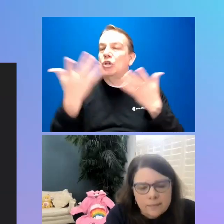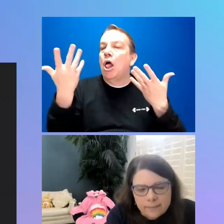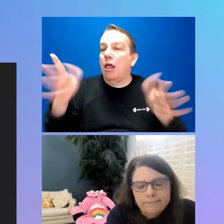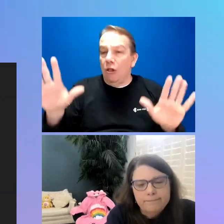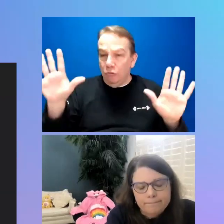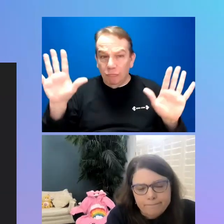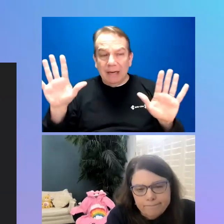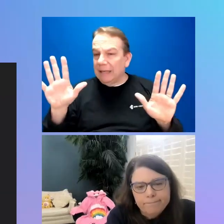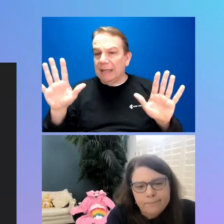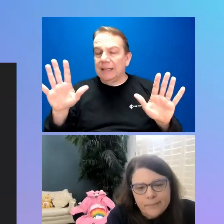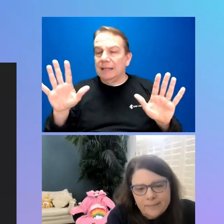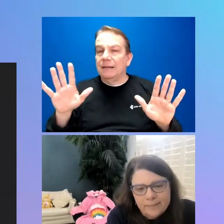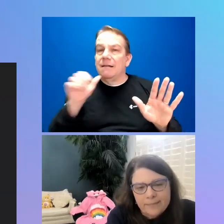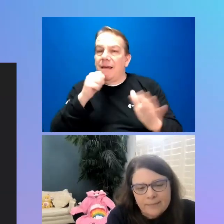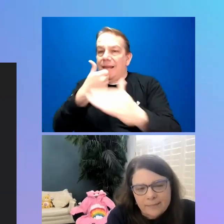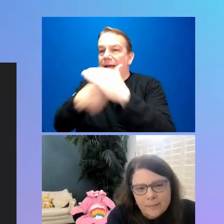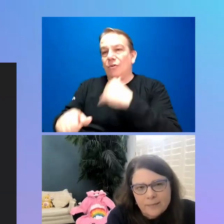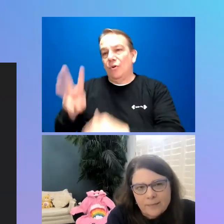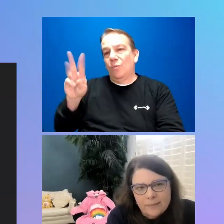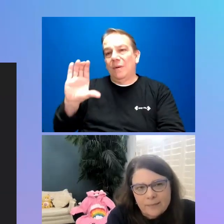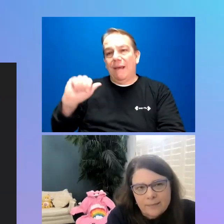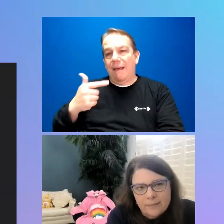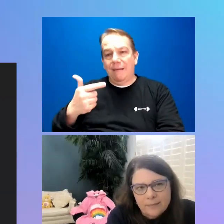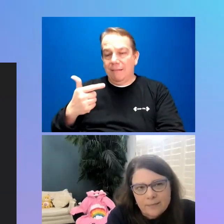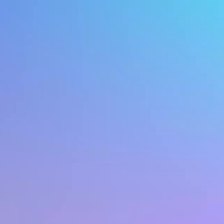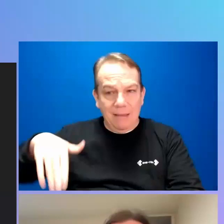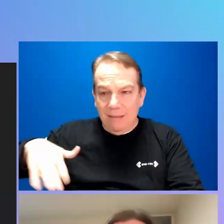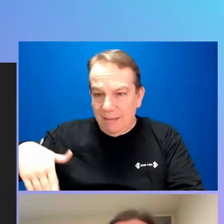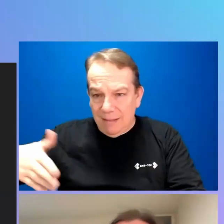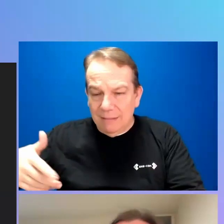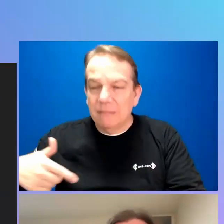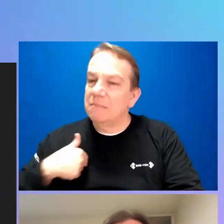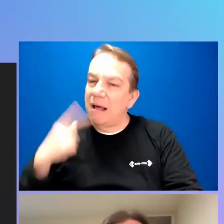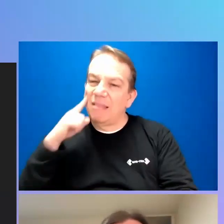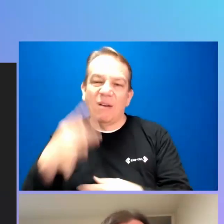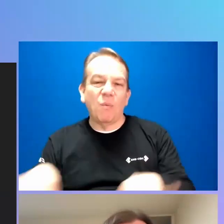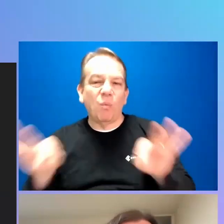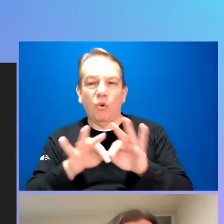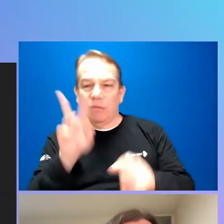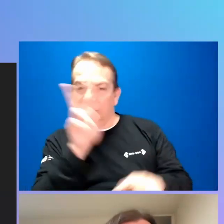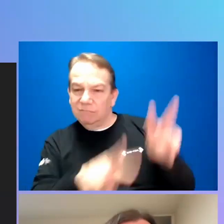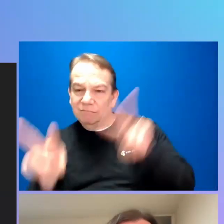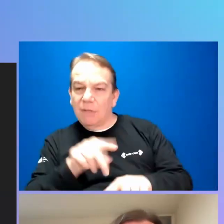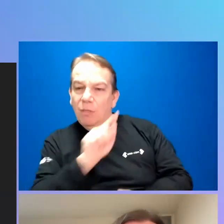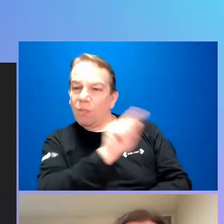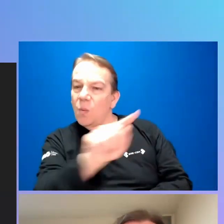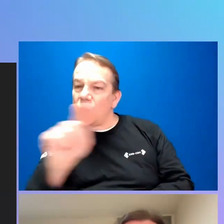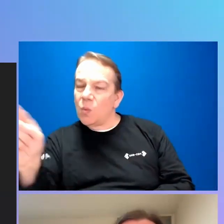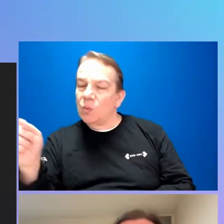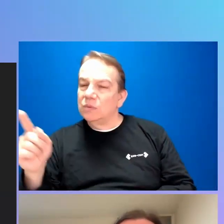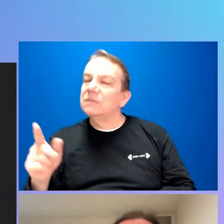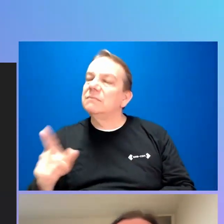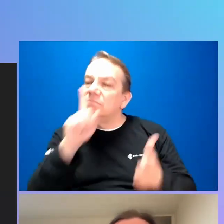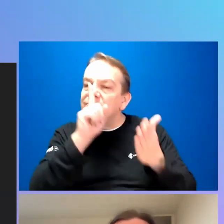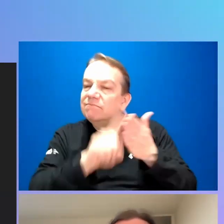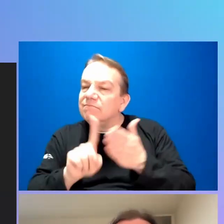not WCAG. And I think it's worth looking at those and for everybody to explore those a little